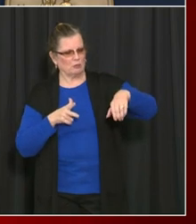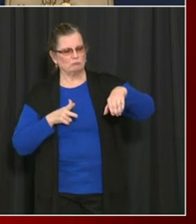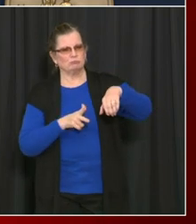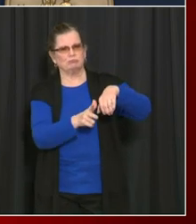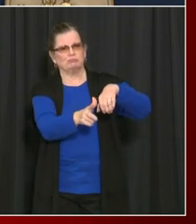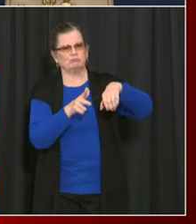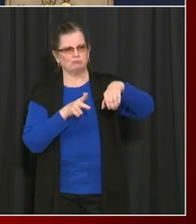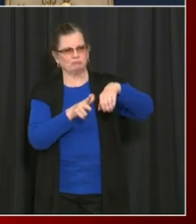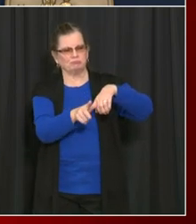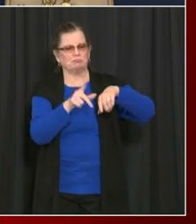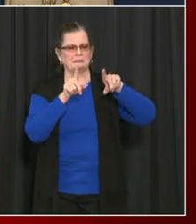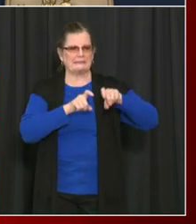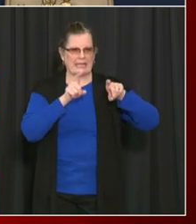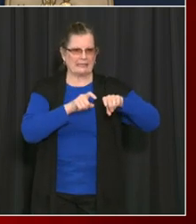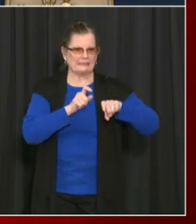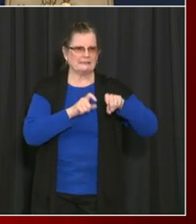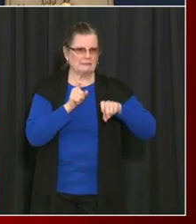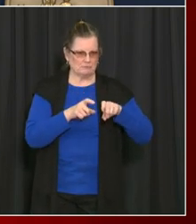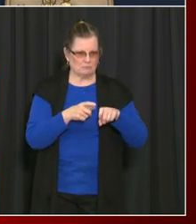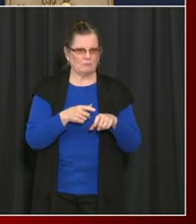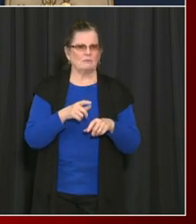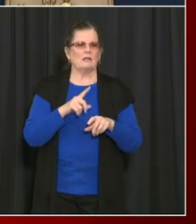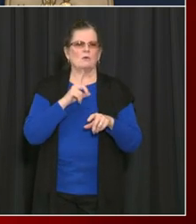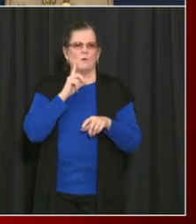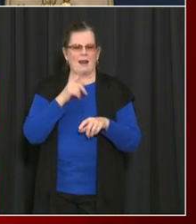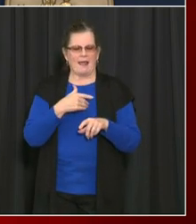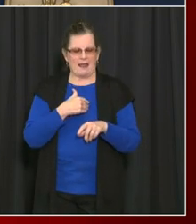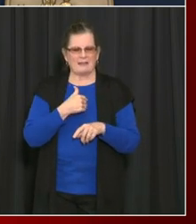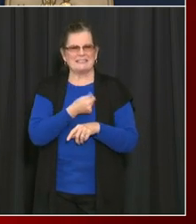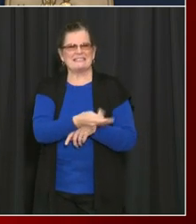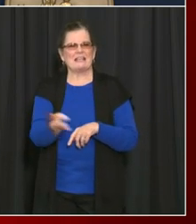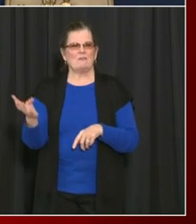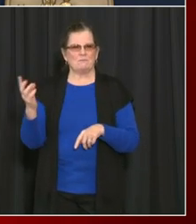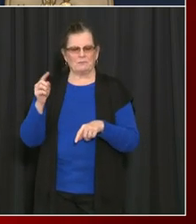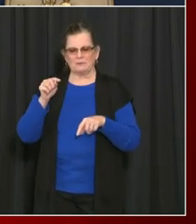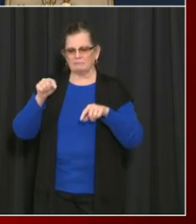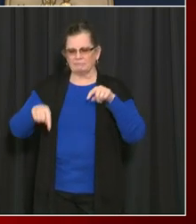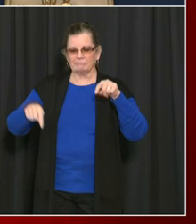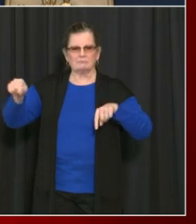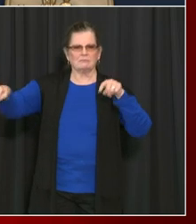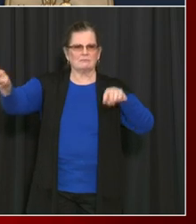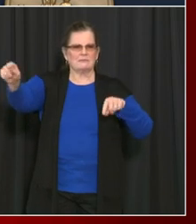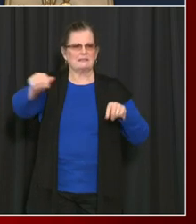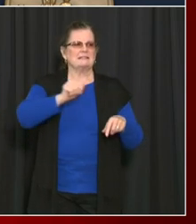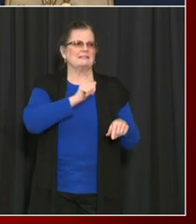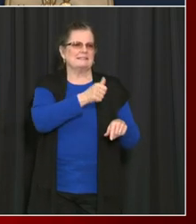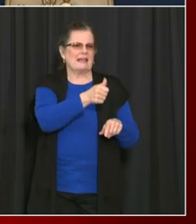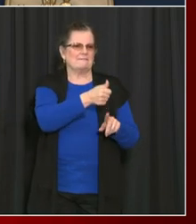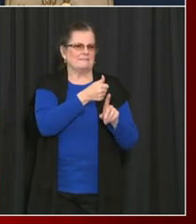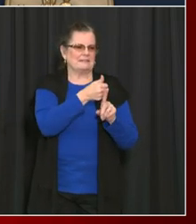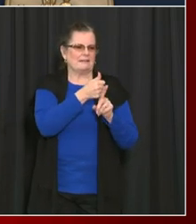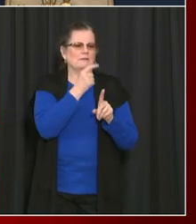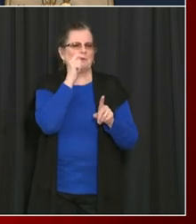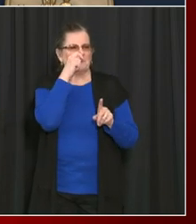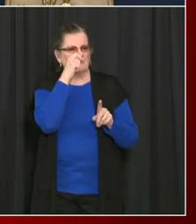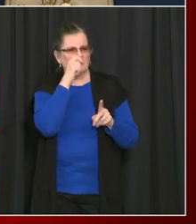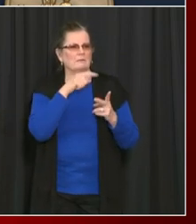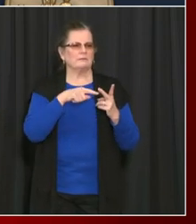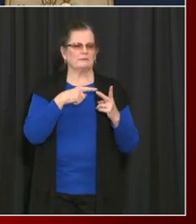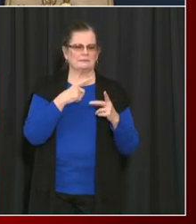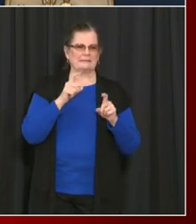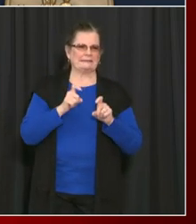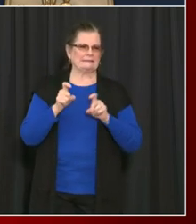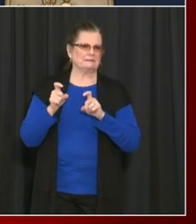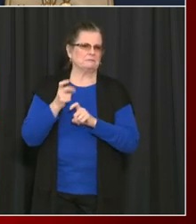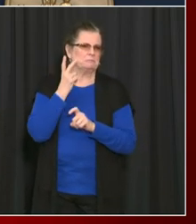D.C. This will be self-swab testing for COVID-19. So look out